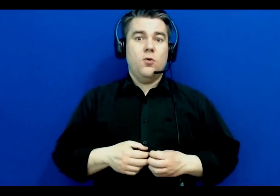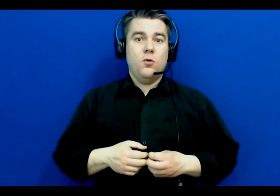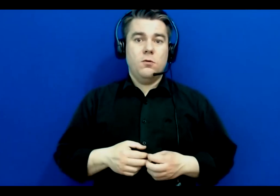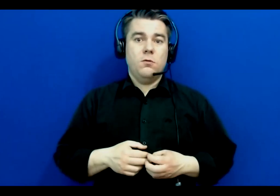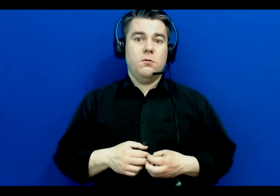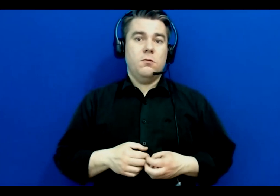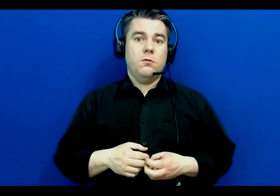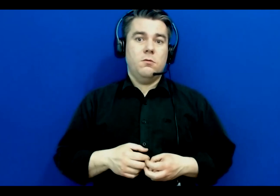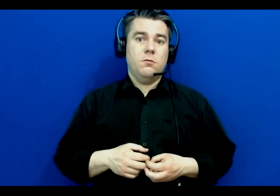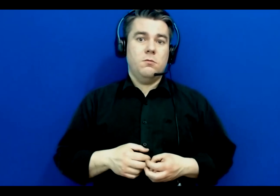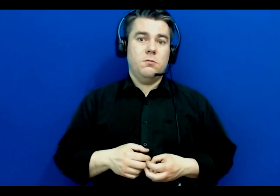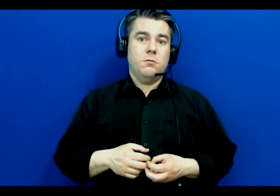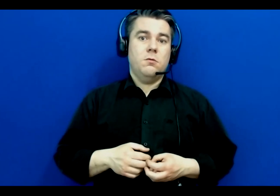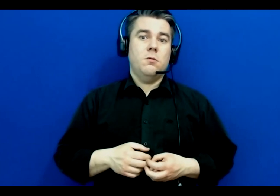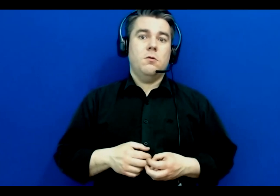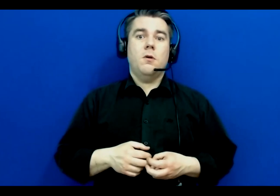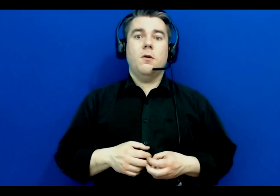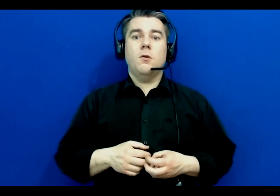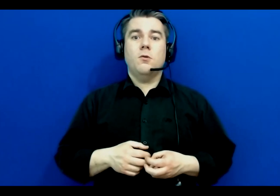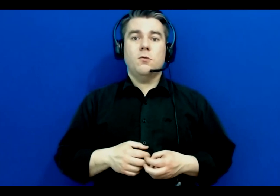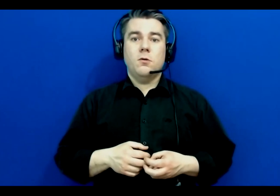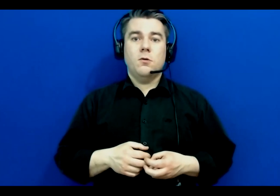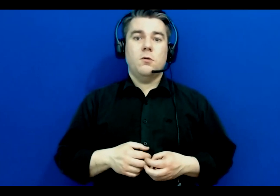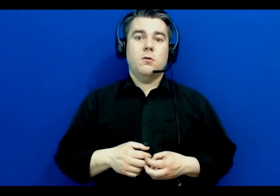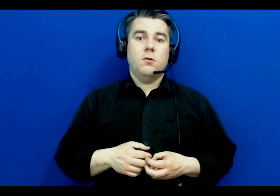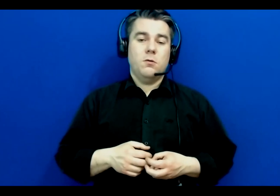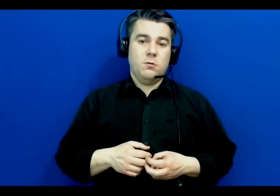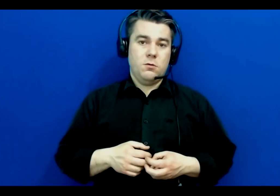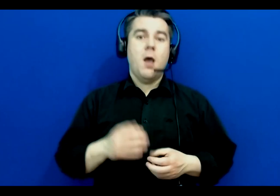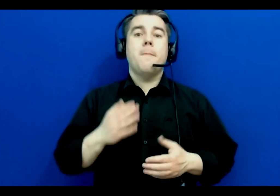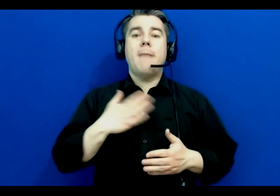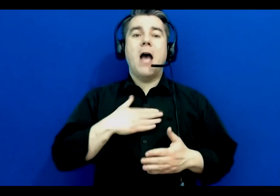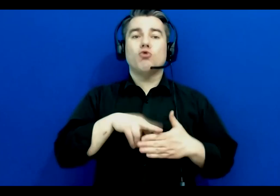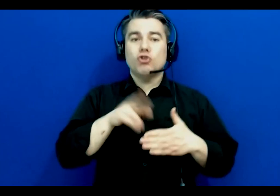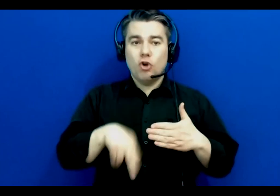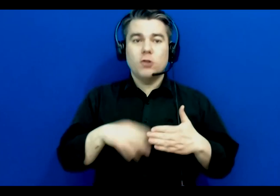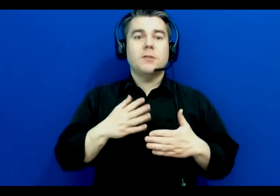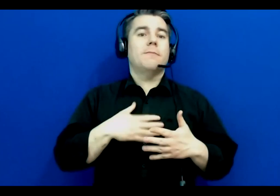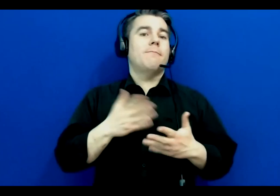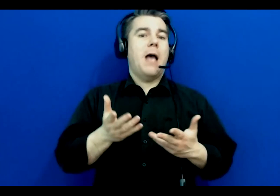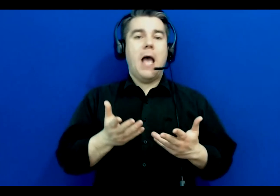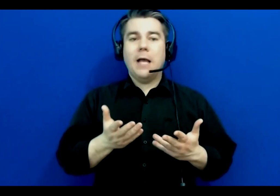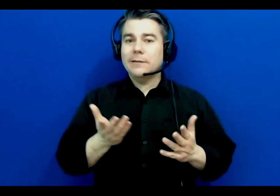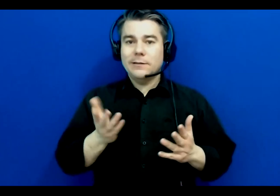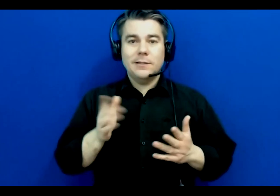So, right now we start, like my face or my shape,